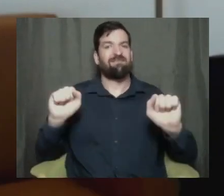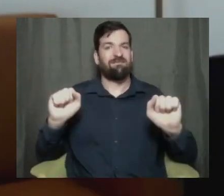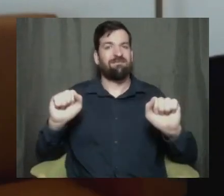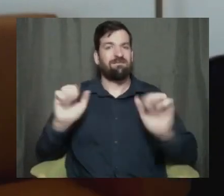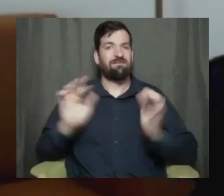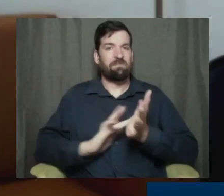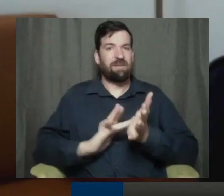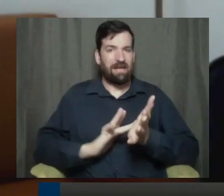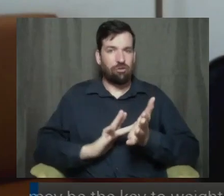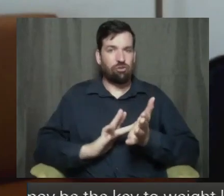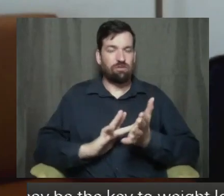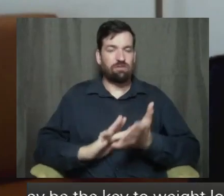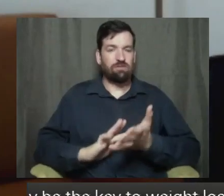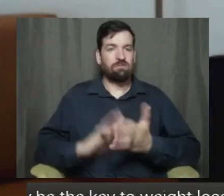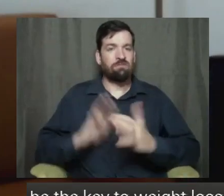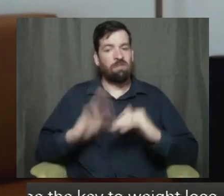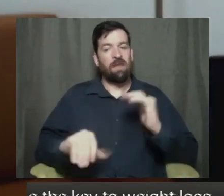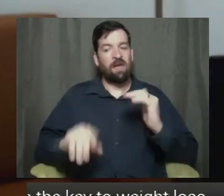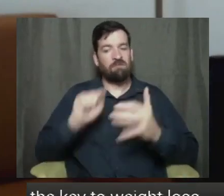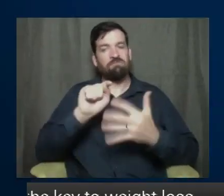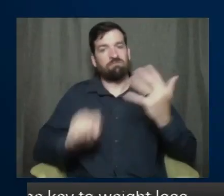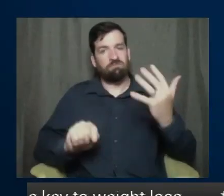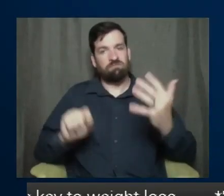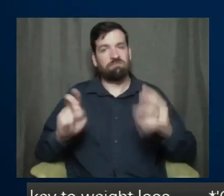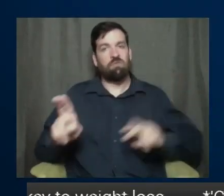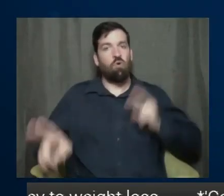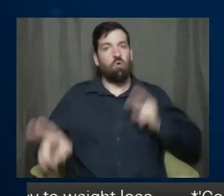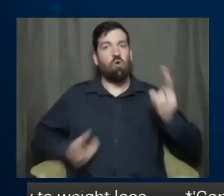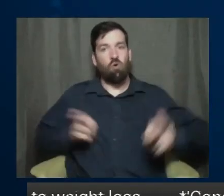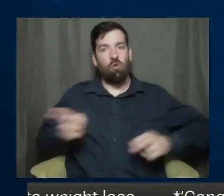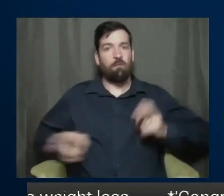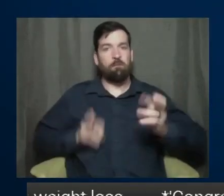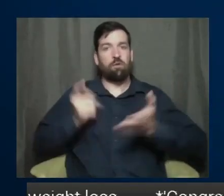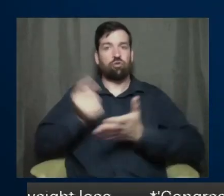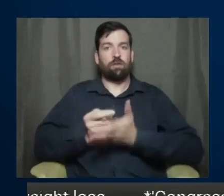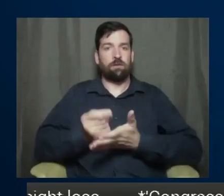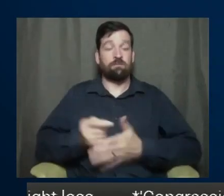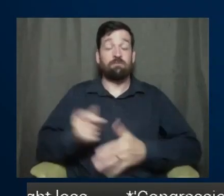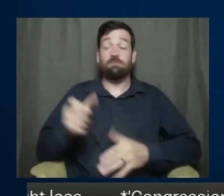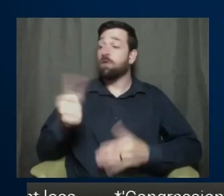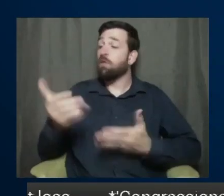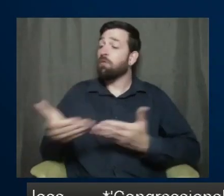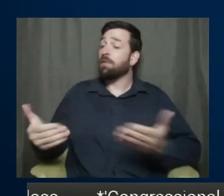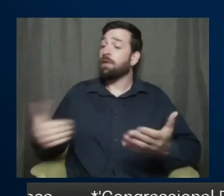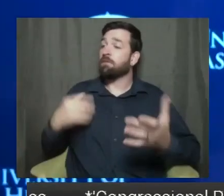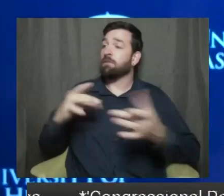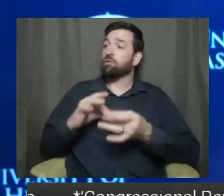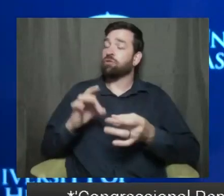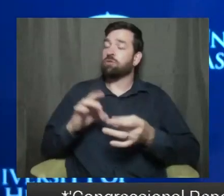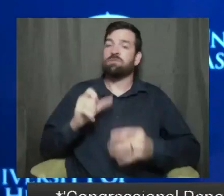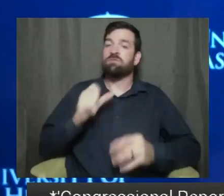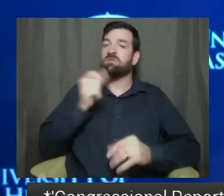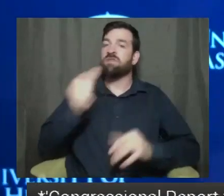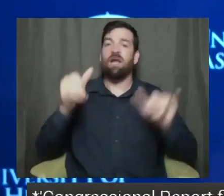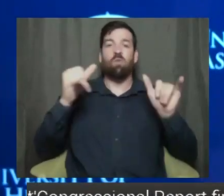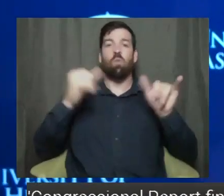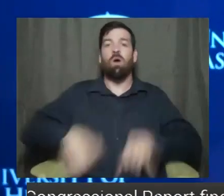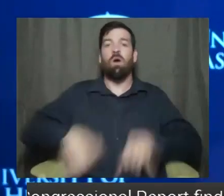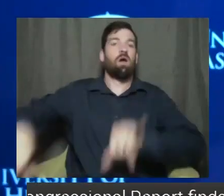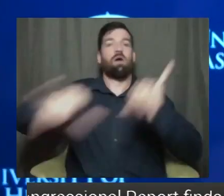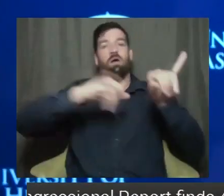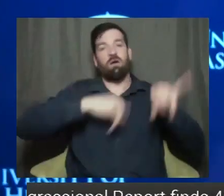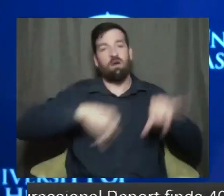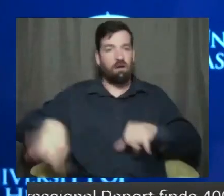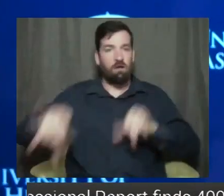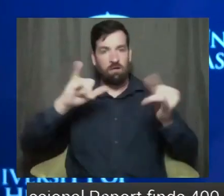medication profile than some of the hormonal treatments. I think maybe the other thing to say is there's probably not a one-size-fits-all approach to osteoporosis because there's